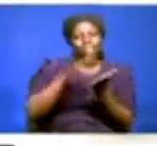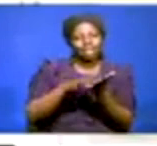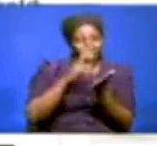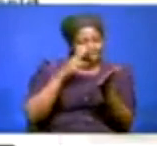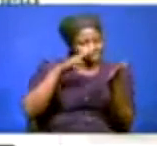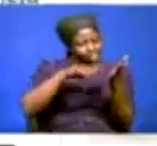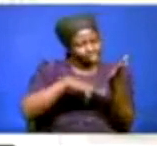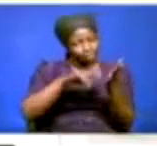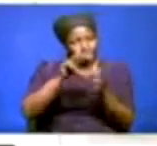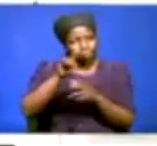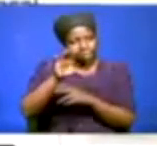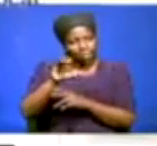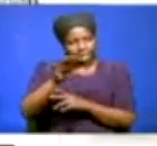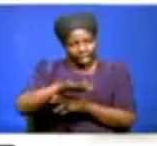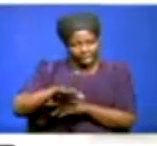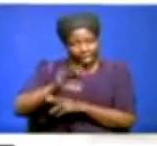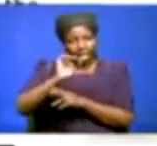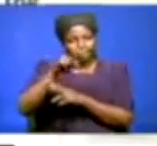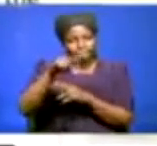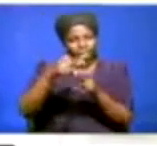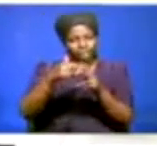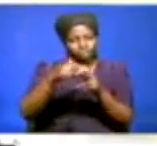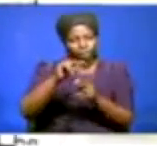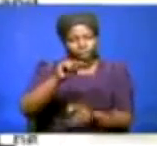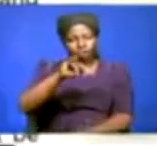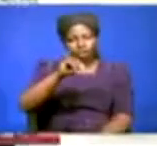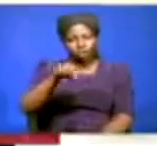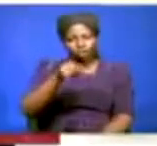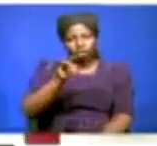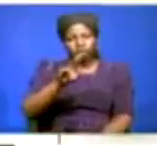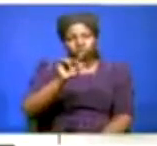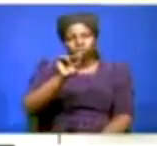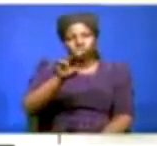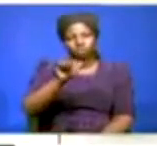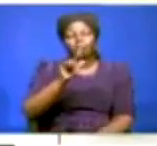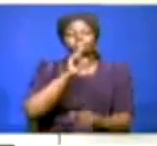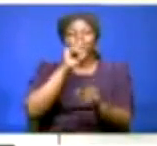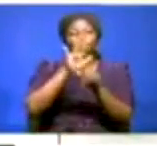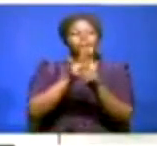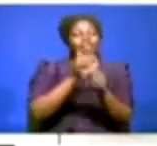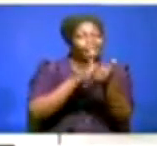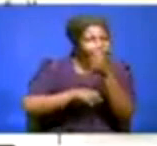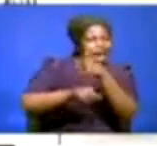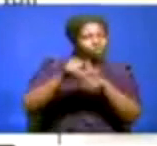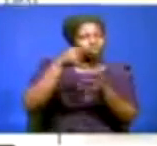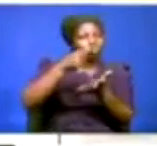MP Njonguna Wanjeko promised appropriate measures and actions, including